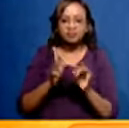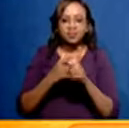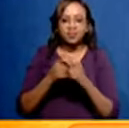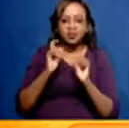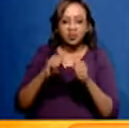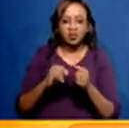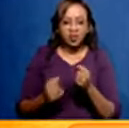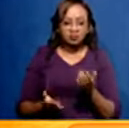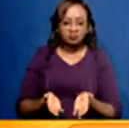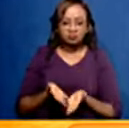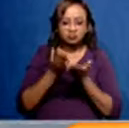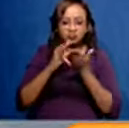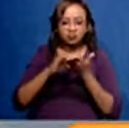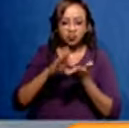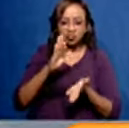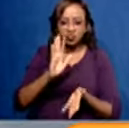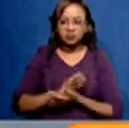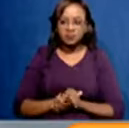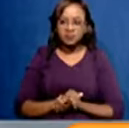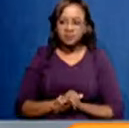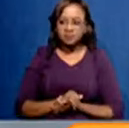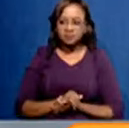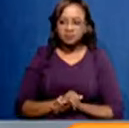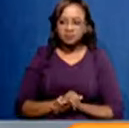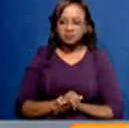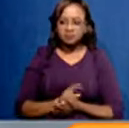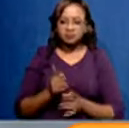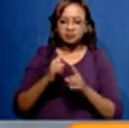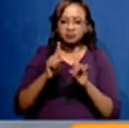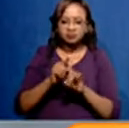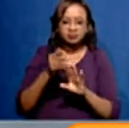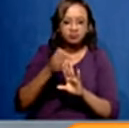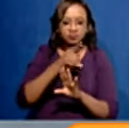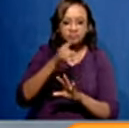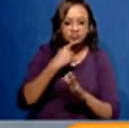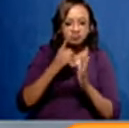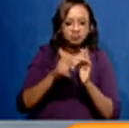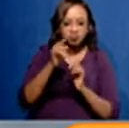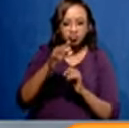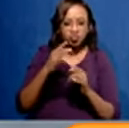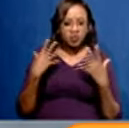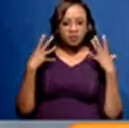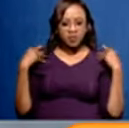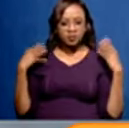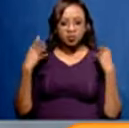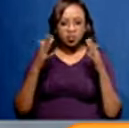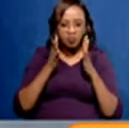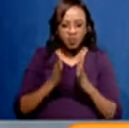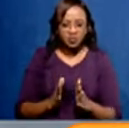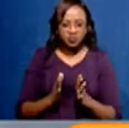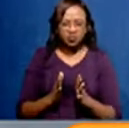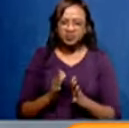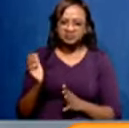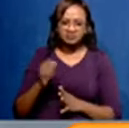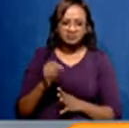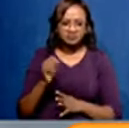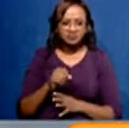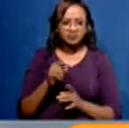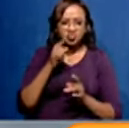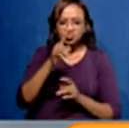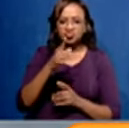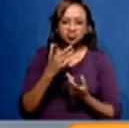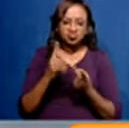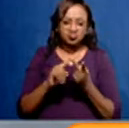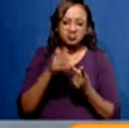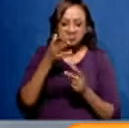live more. Yeah. Earlier on, you were saying you're a practical person. Yes. And you've been in and out of